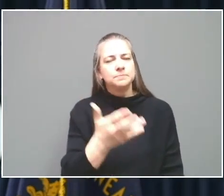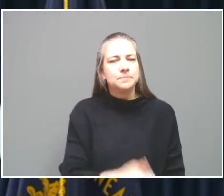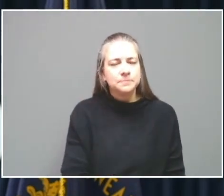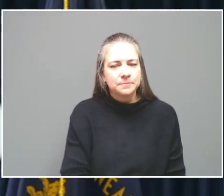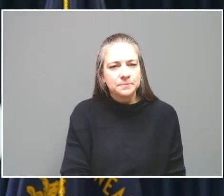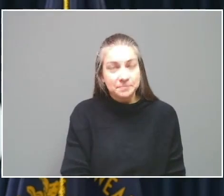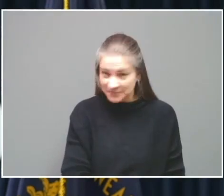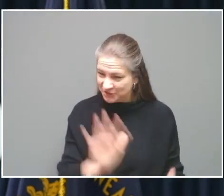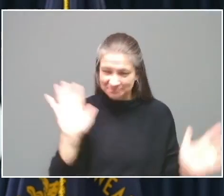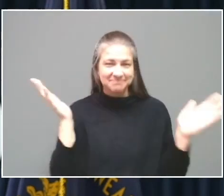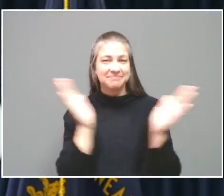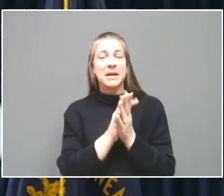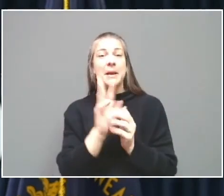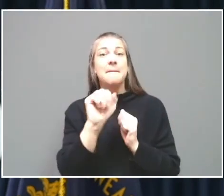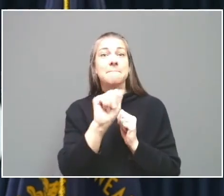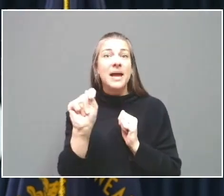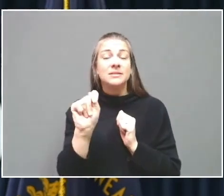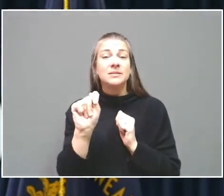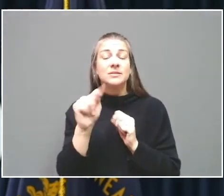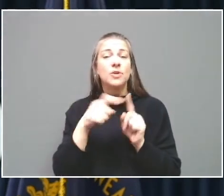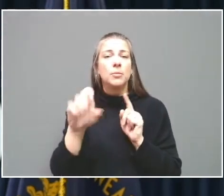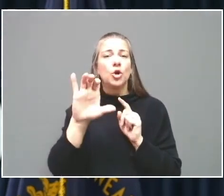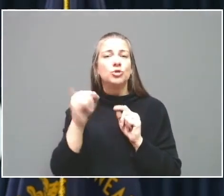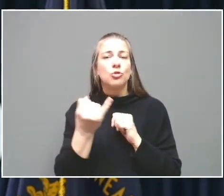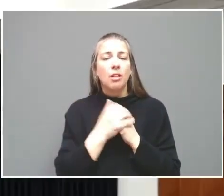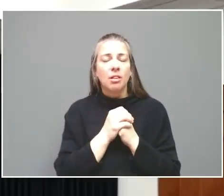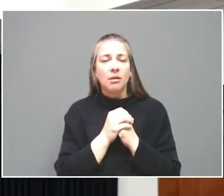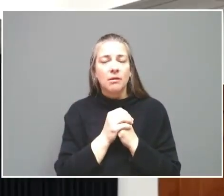Okay, Matt Glowicki from the Courier-Journal.